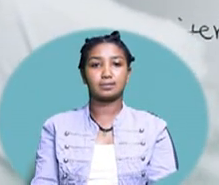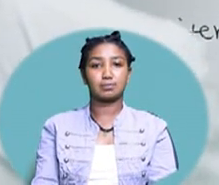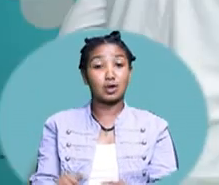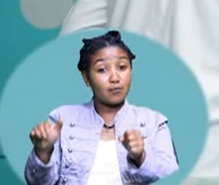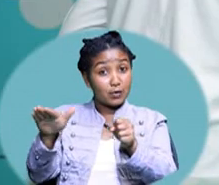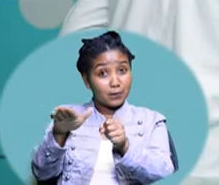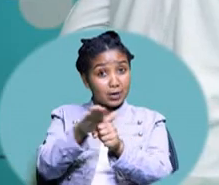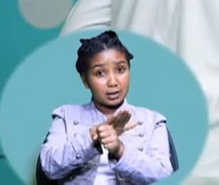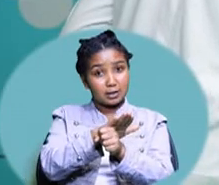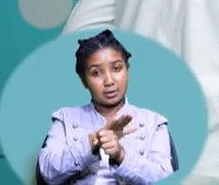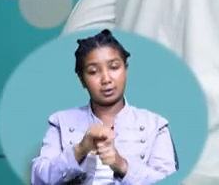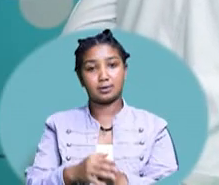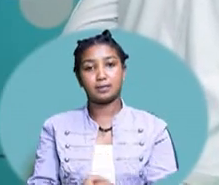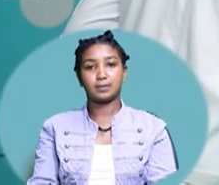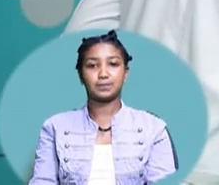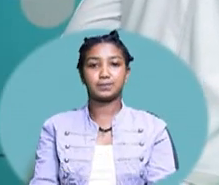fulfilled